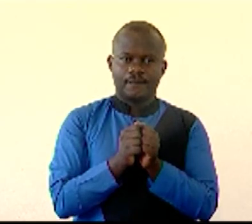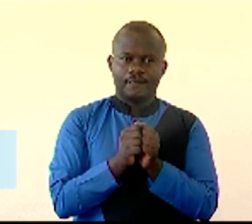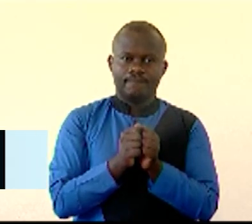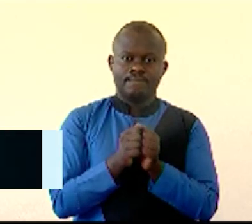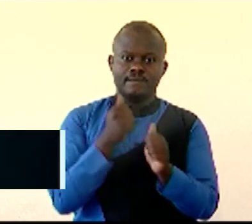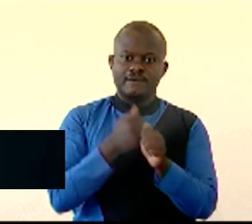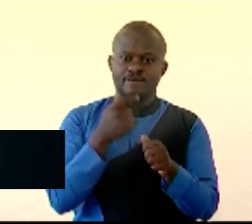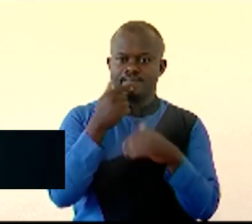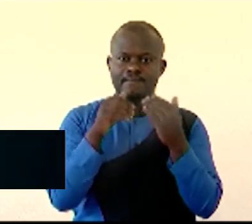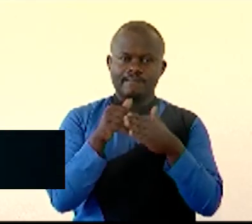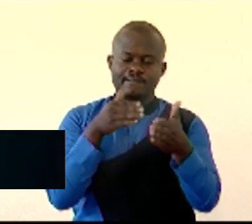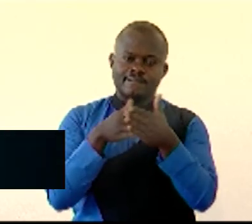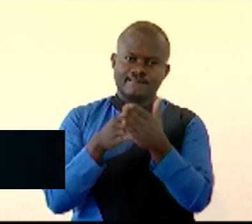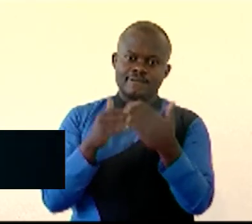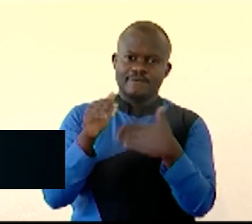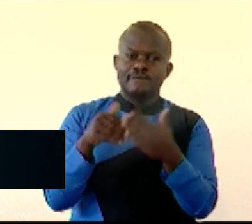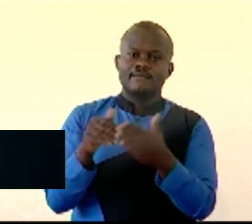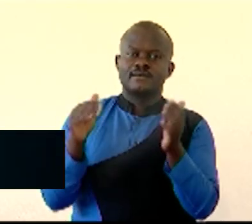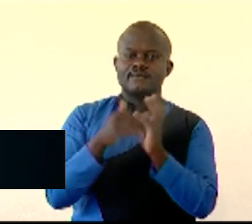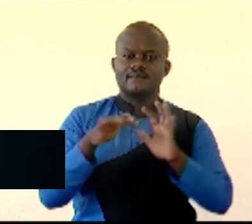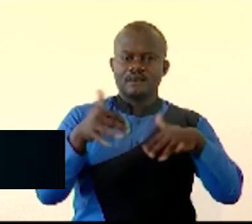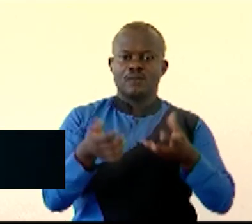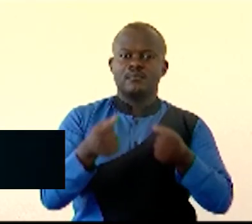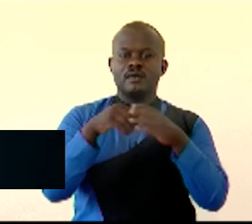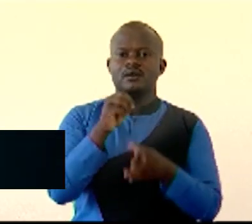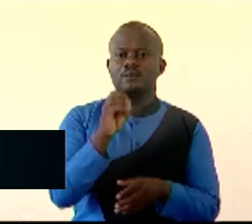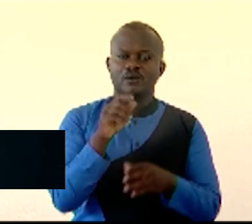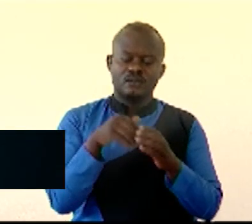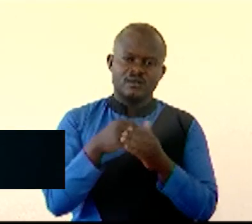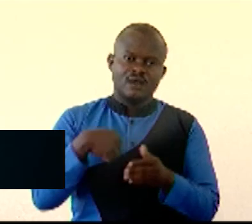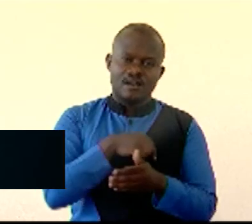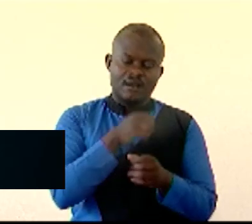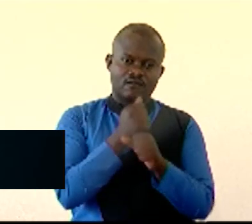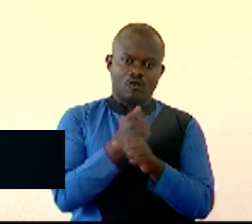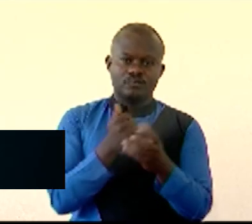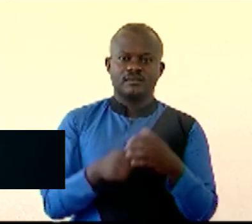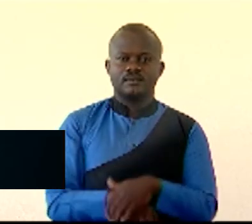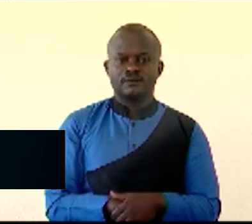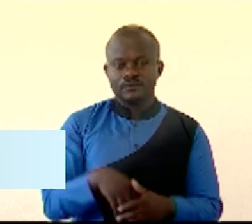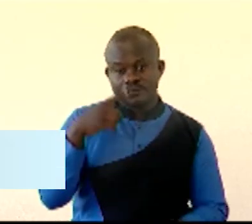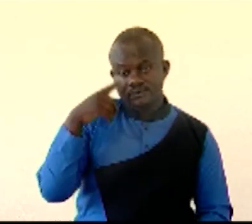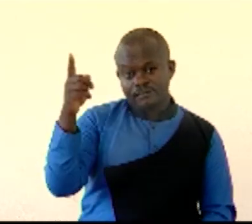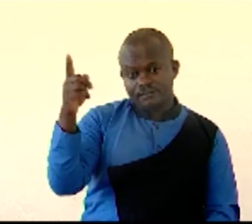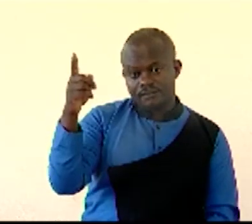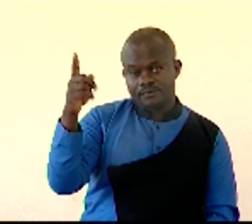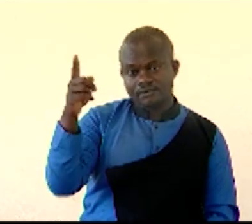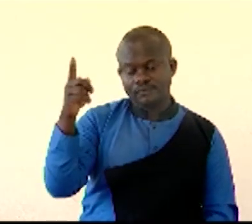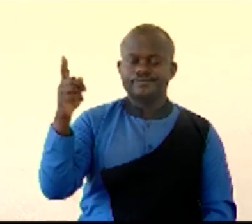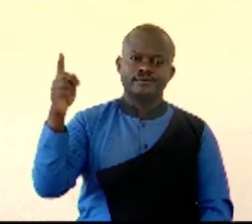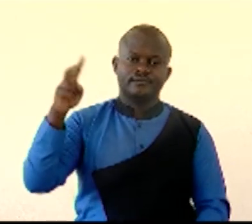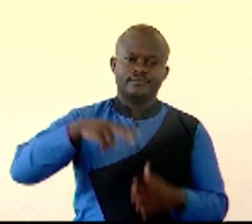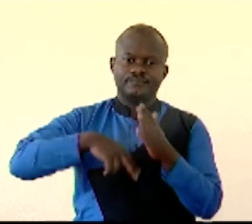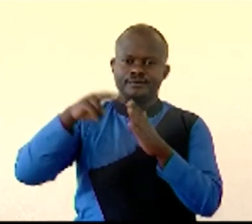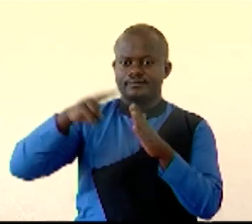which is the limiting reagent, and how many moles of silver are formed? You determine the limiting